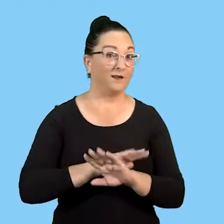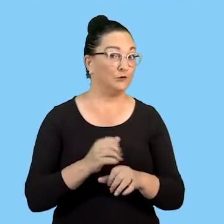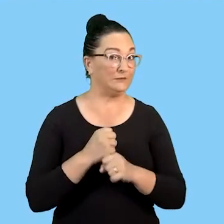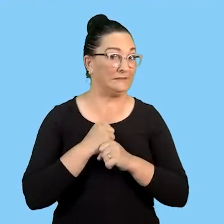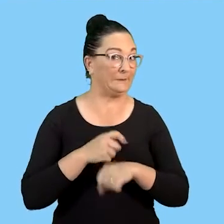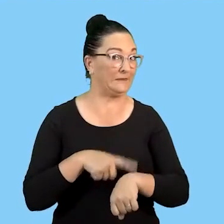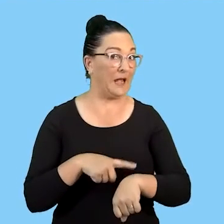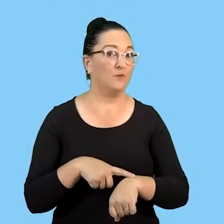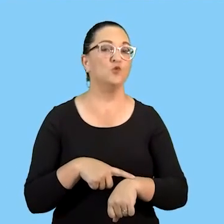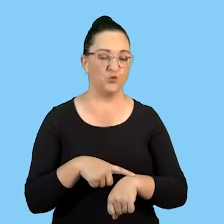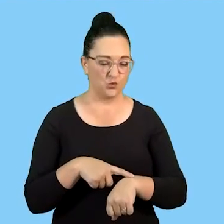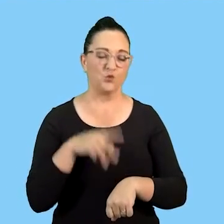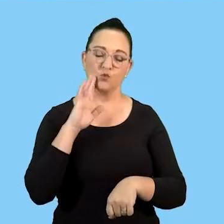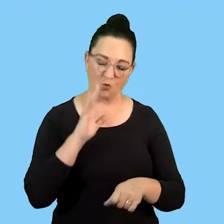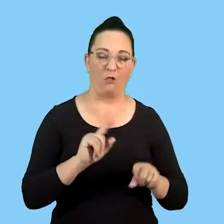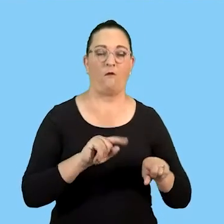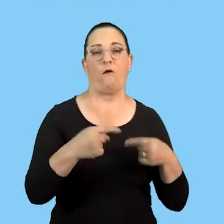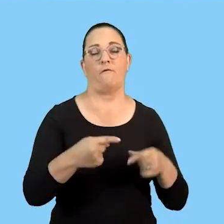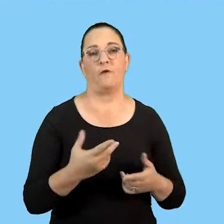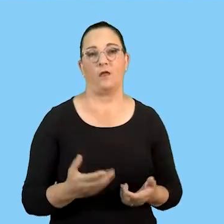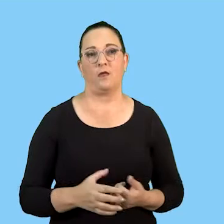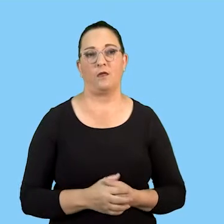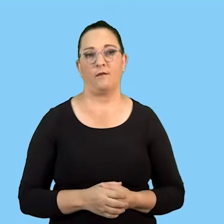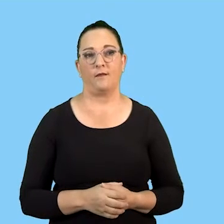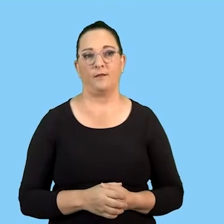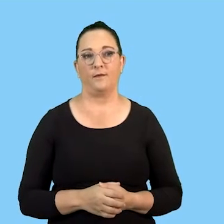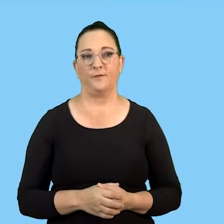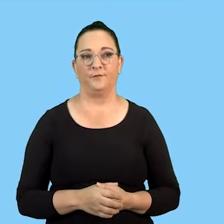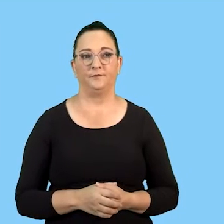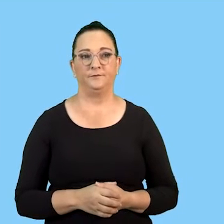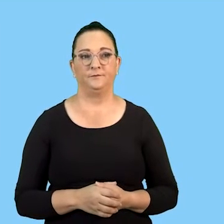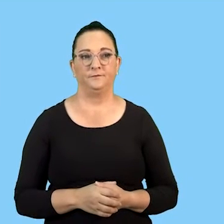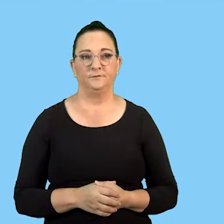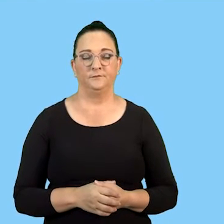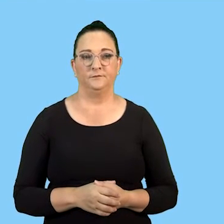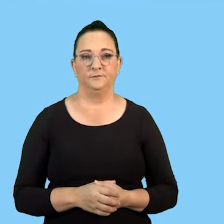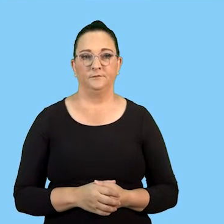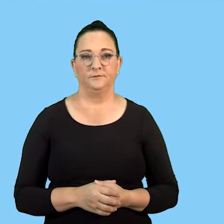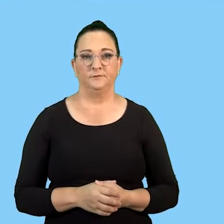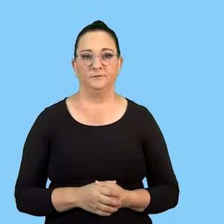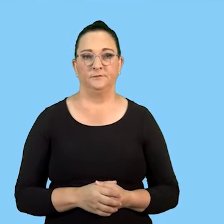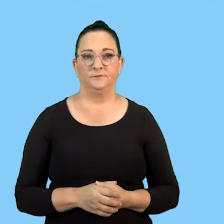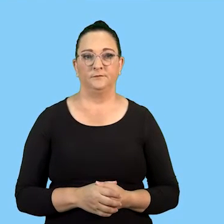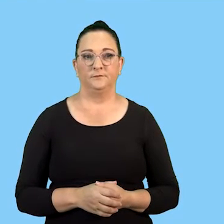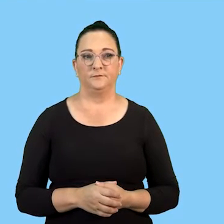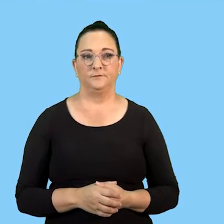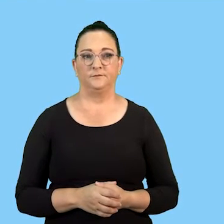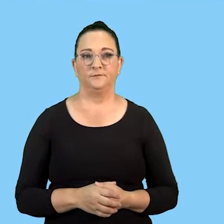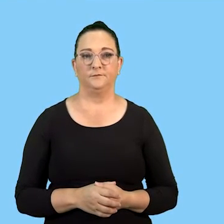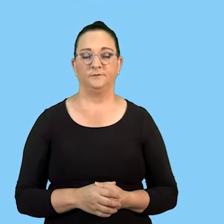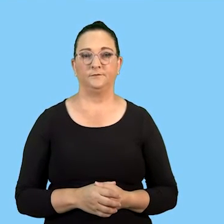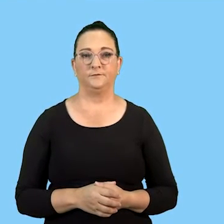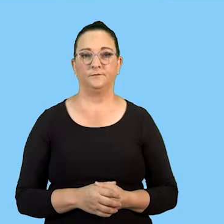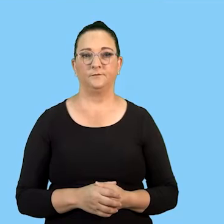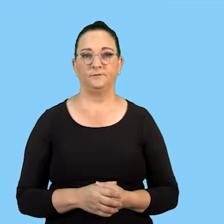lead to conflict or it will cause conflict if there's lack of agreement. Lack of